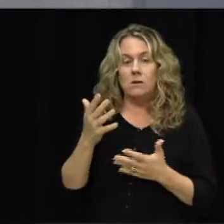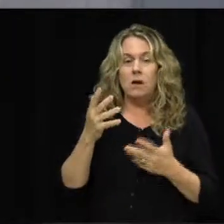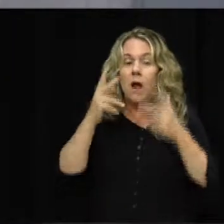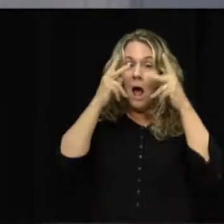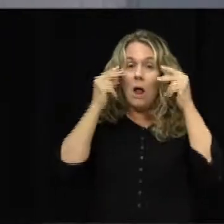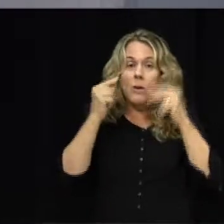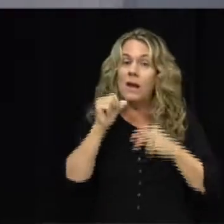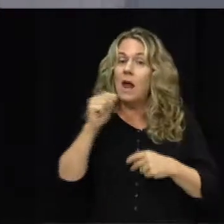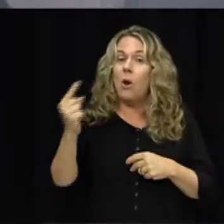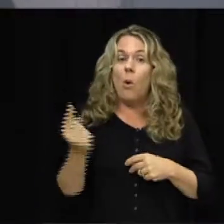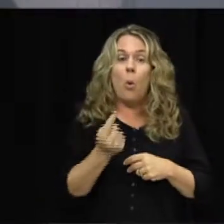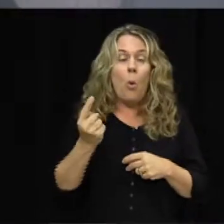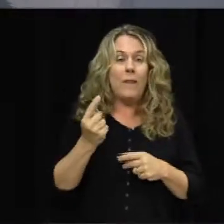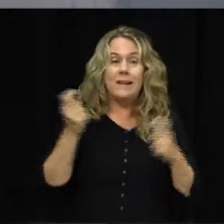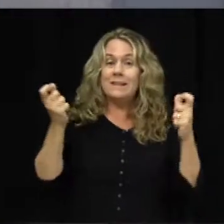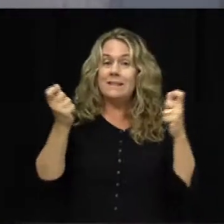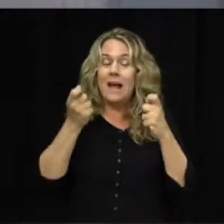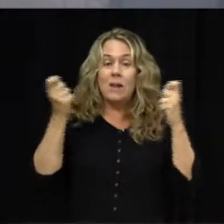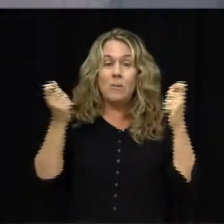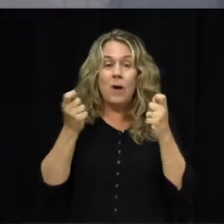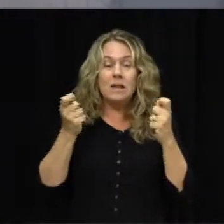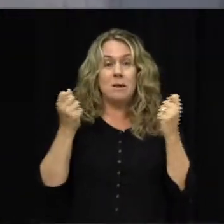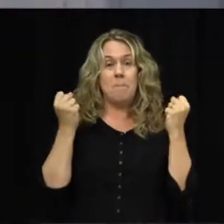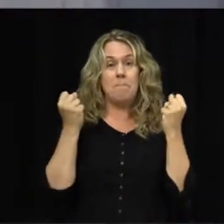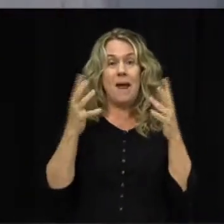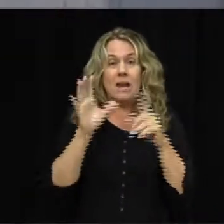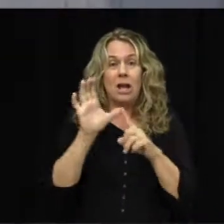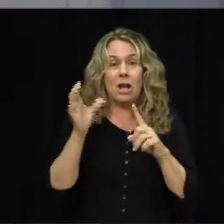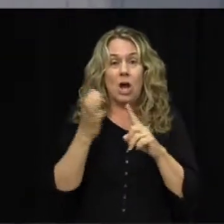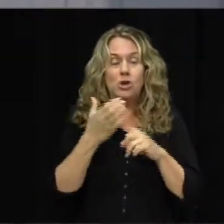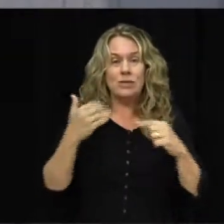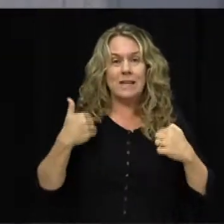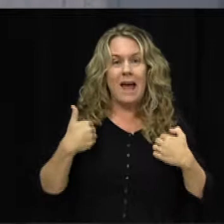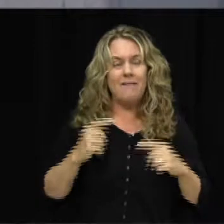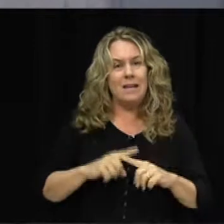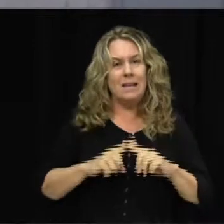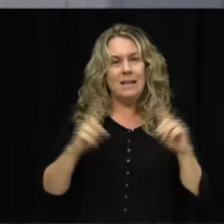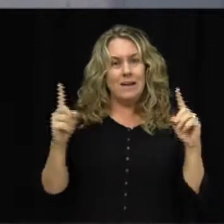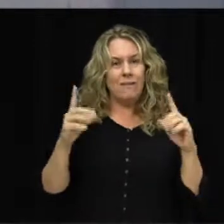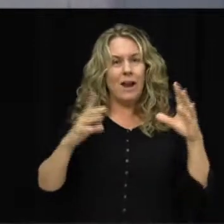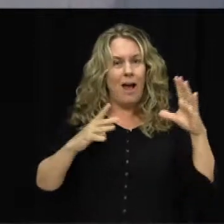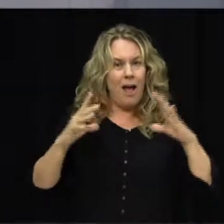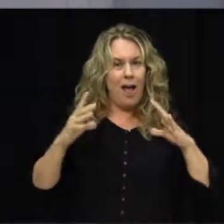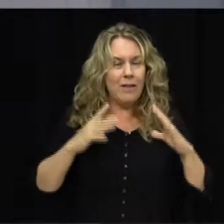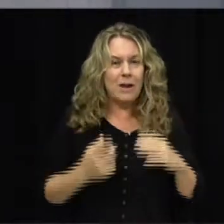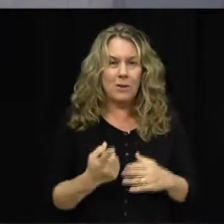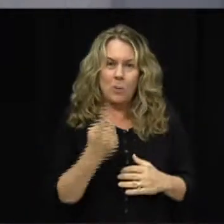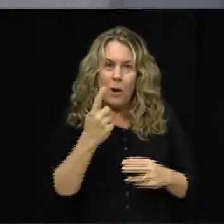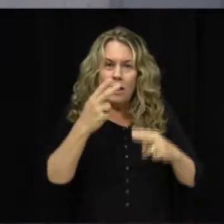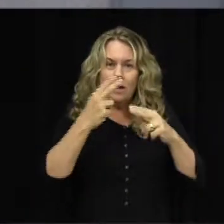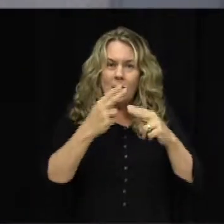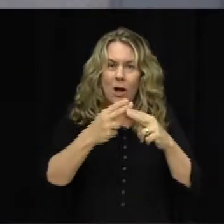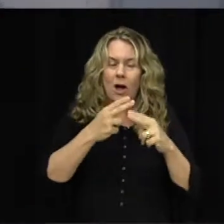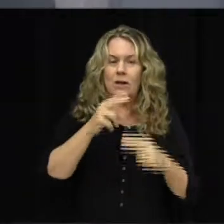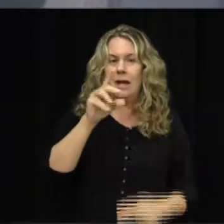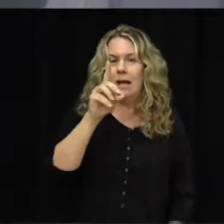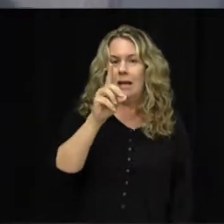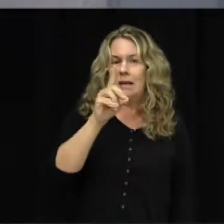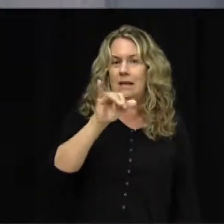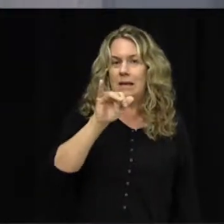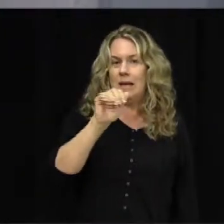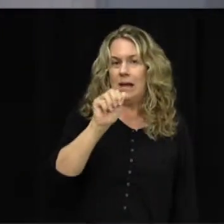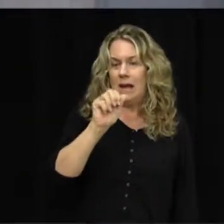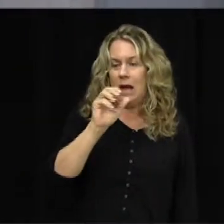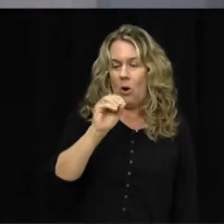the only holiday celebrated at the end of this month. Many cultures celebrate related holidays during this time period. One of the holidays is Dia de